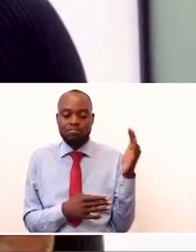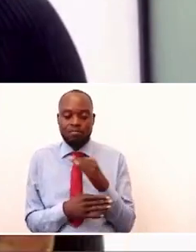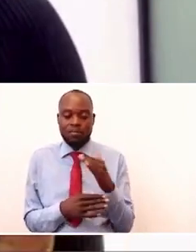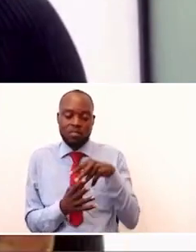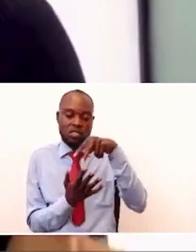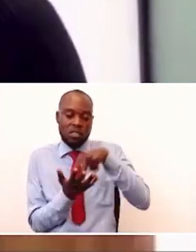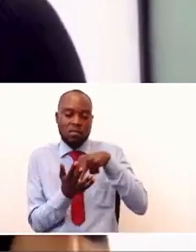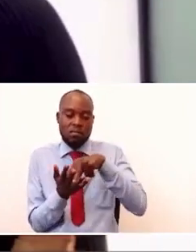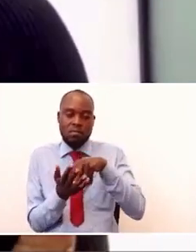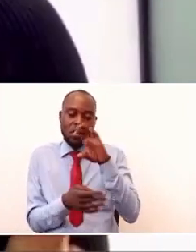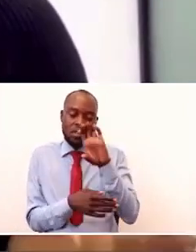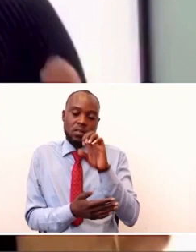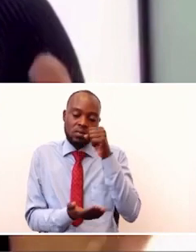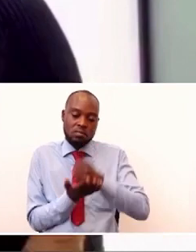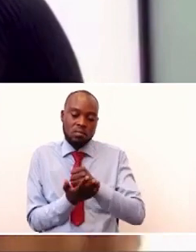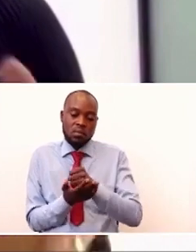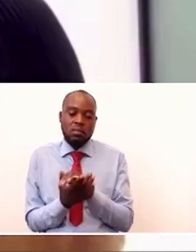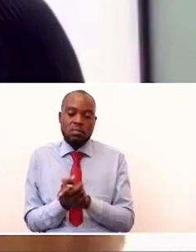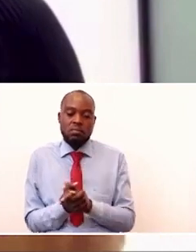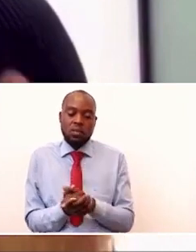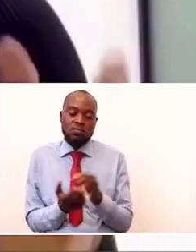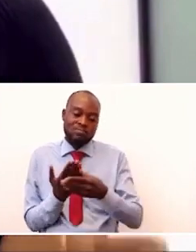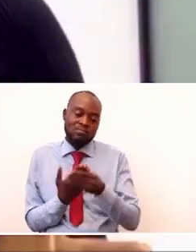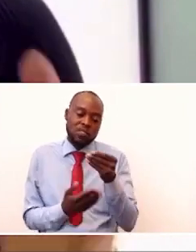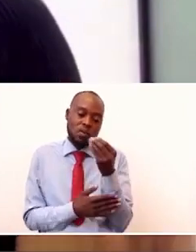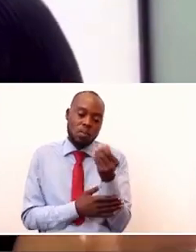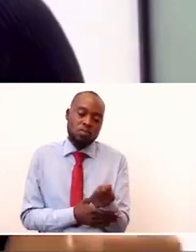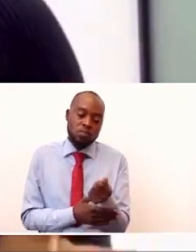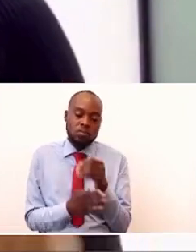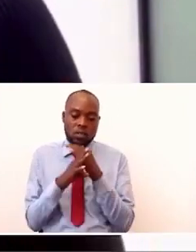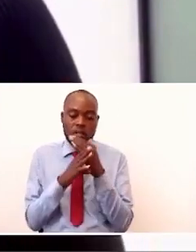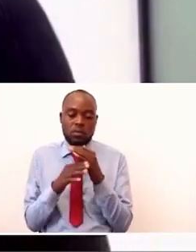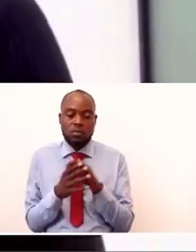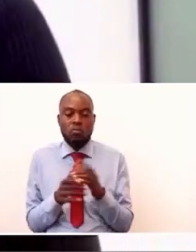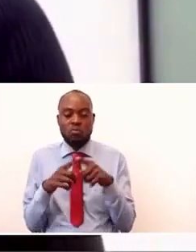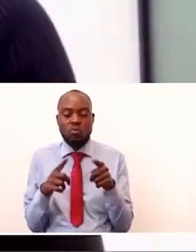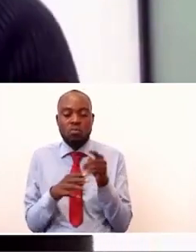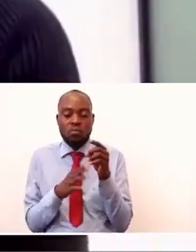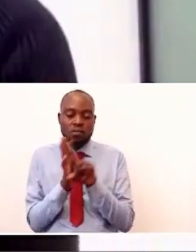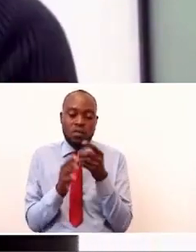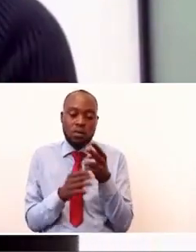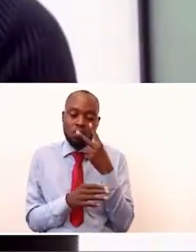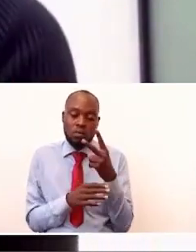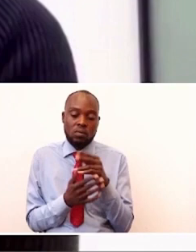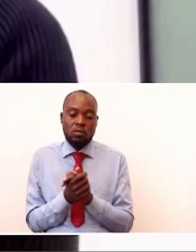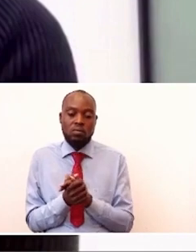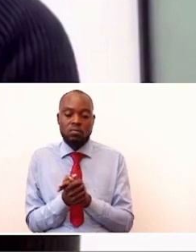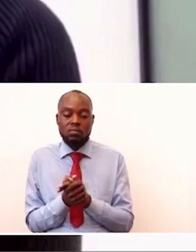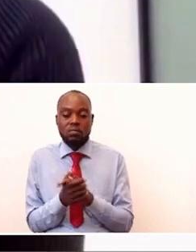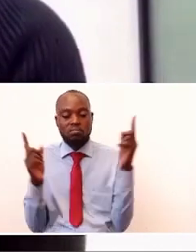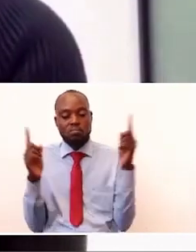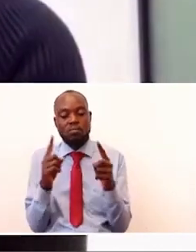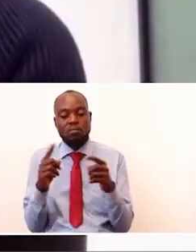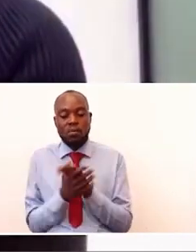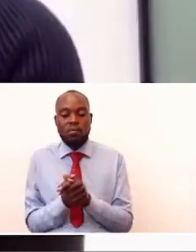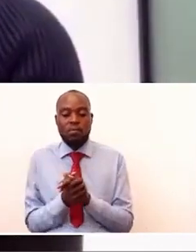that central banks are offering, the consumer protection that central banks are offering, but then also looking at the feminist approaches that will be able